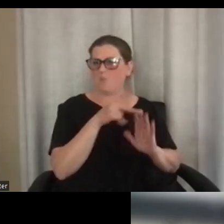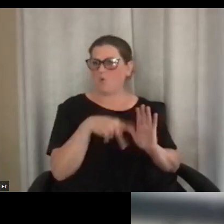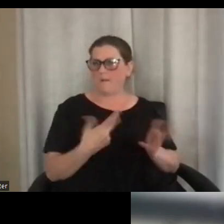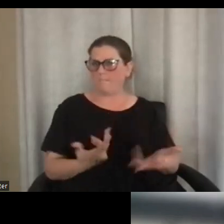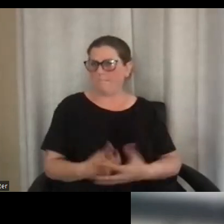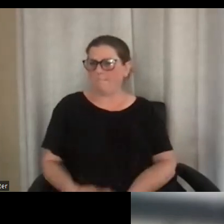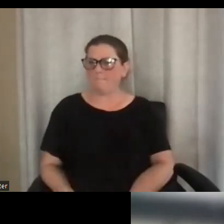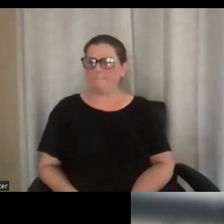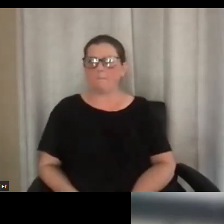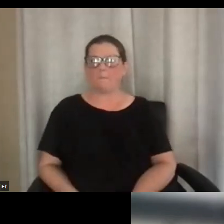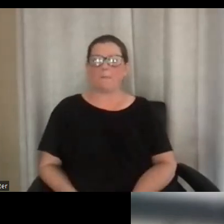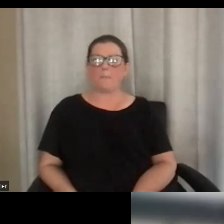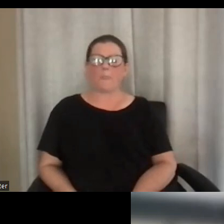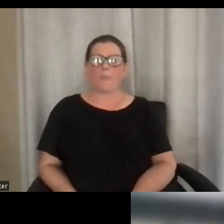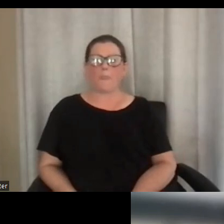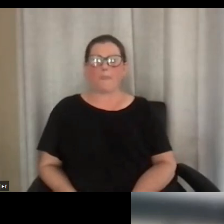using.